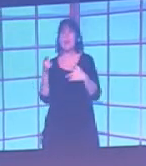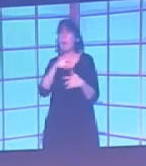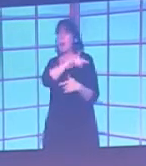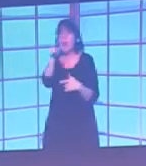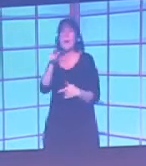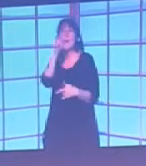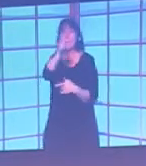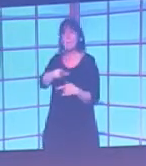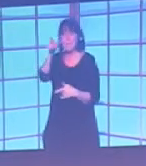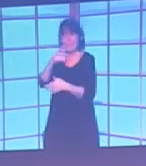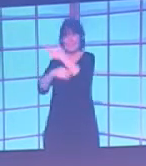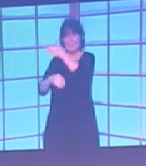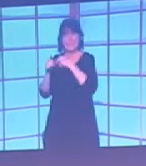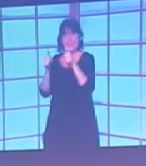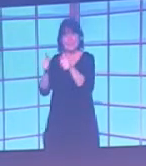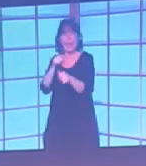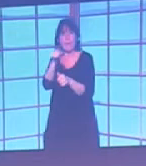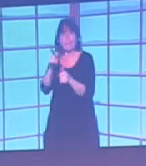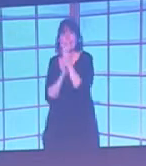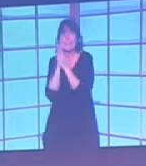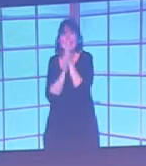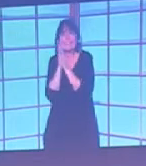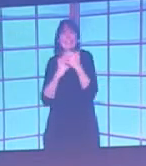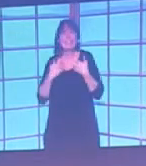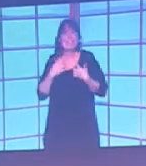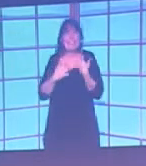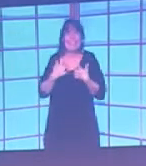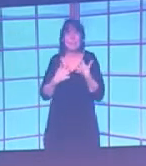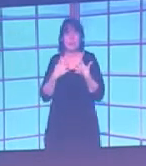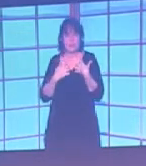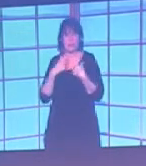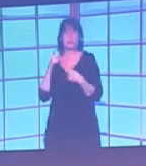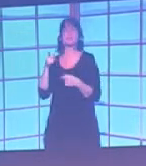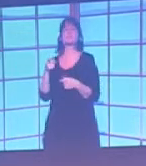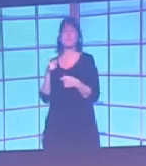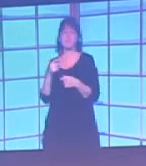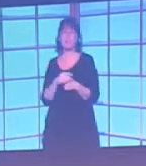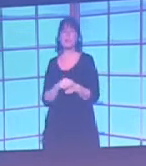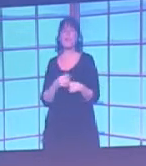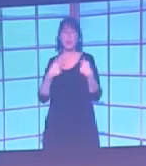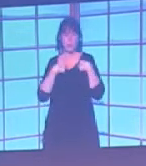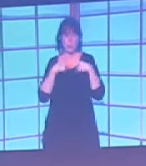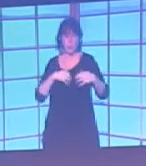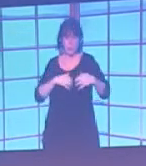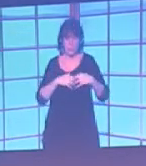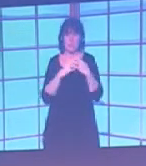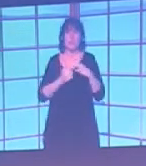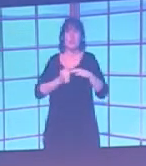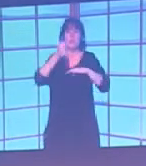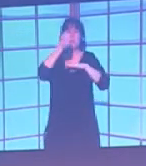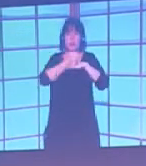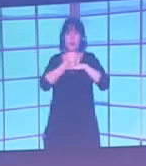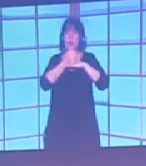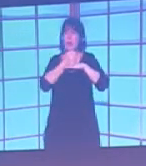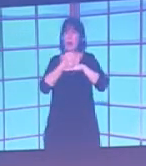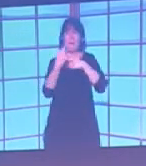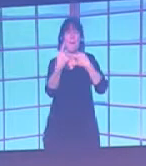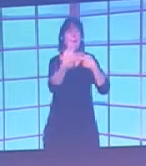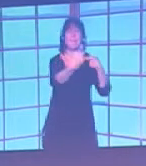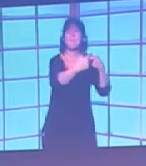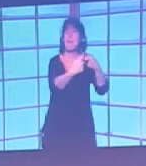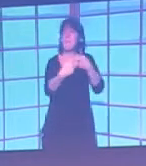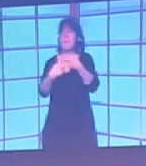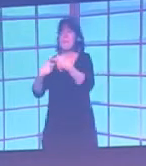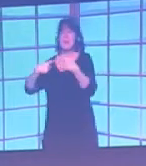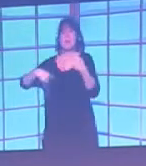of people with disabilities. So when we were founded, most of our members